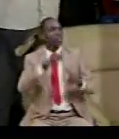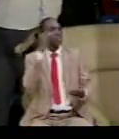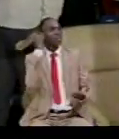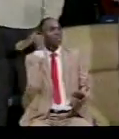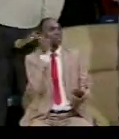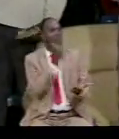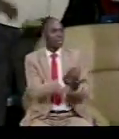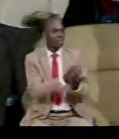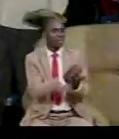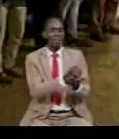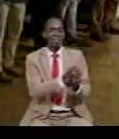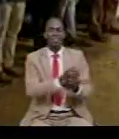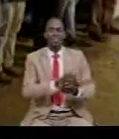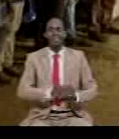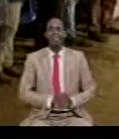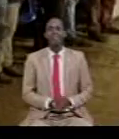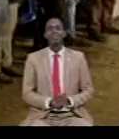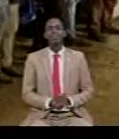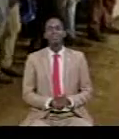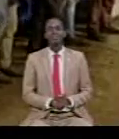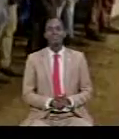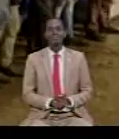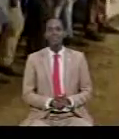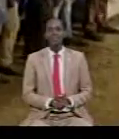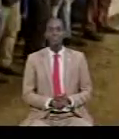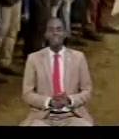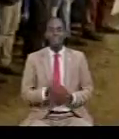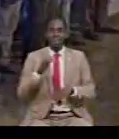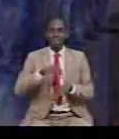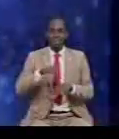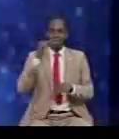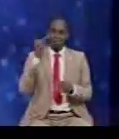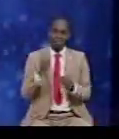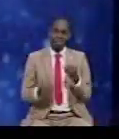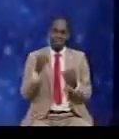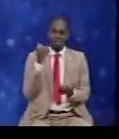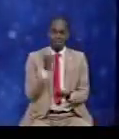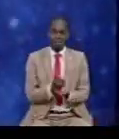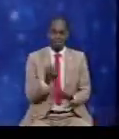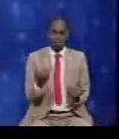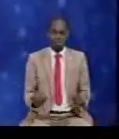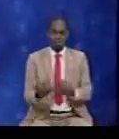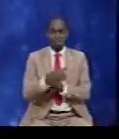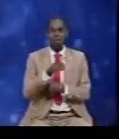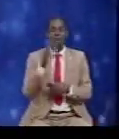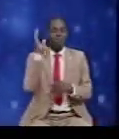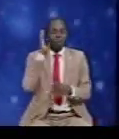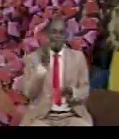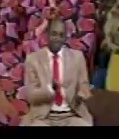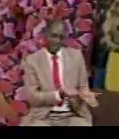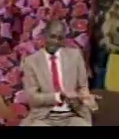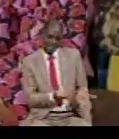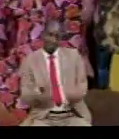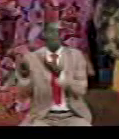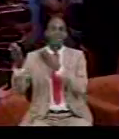amen. And at the final amen today, you will carry go.